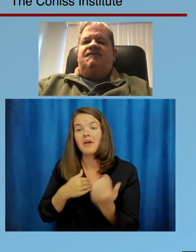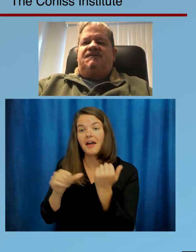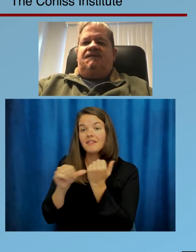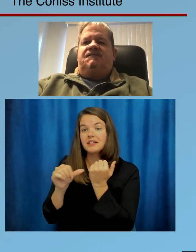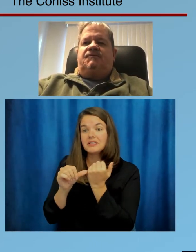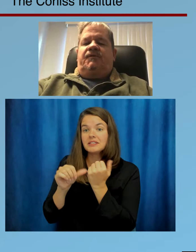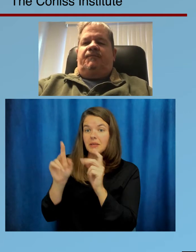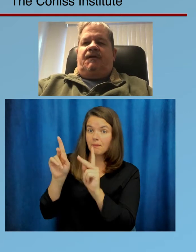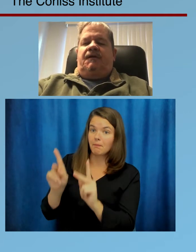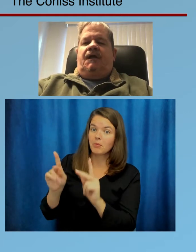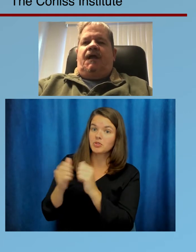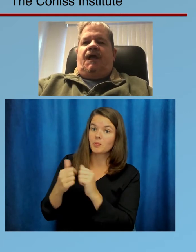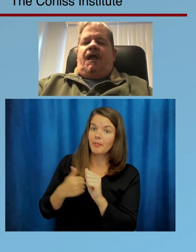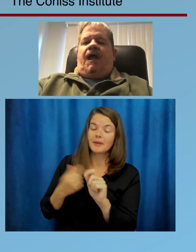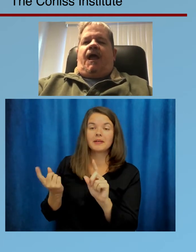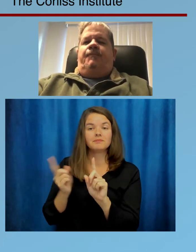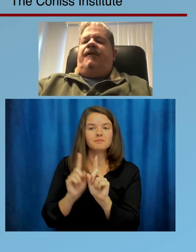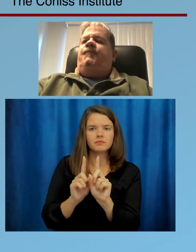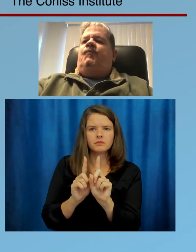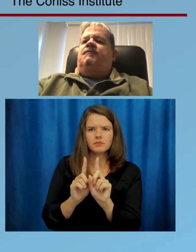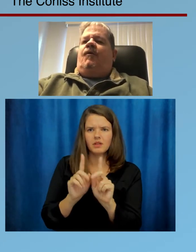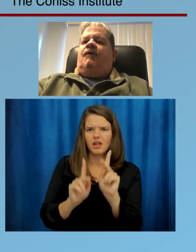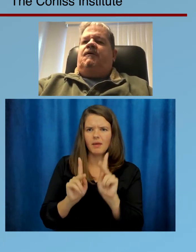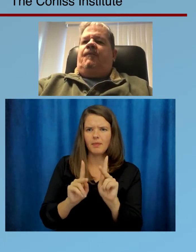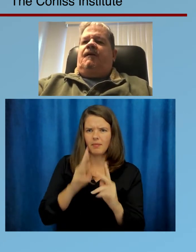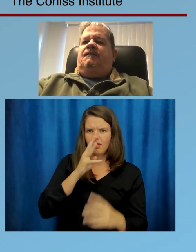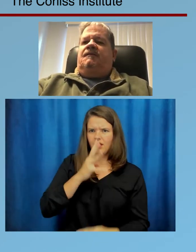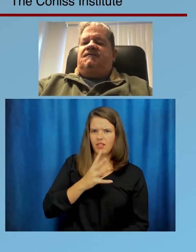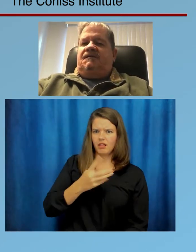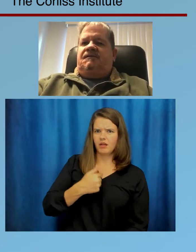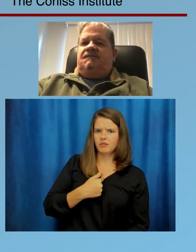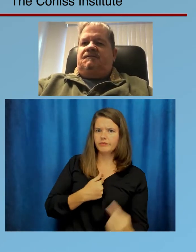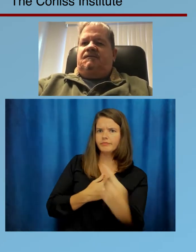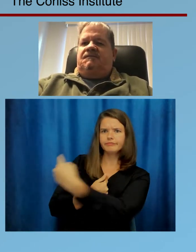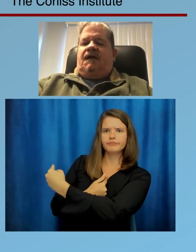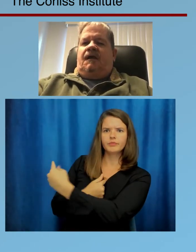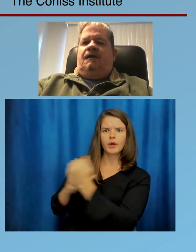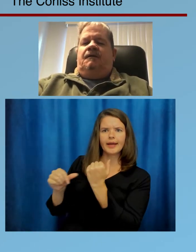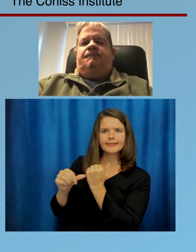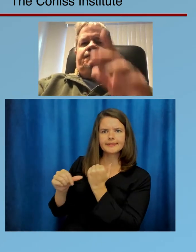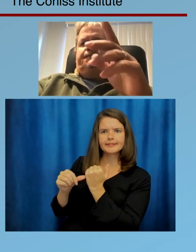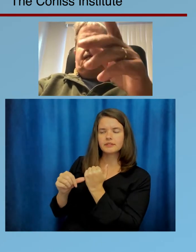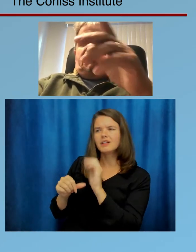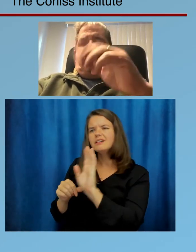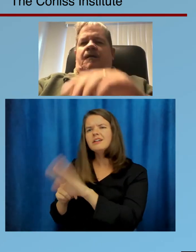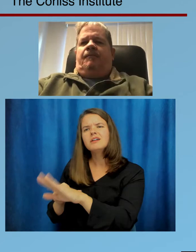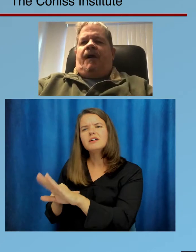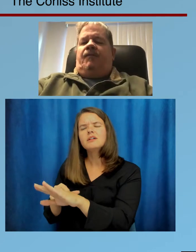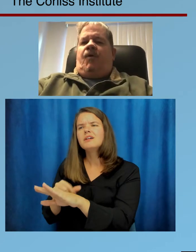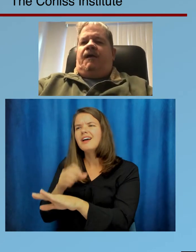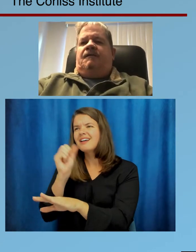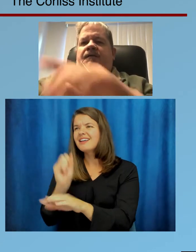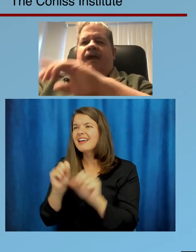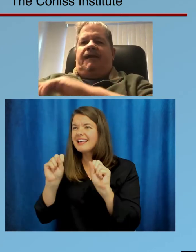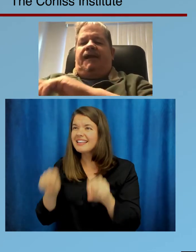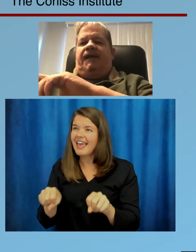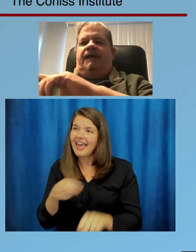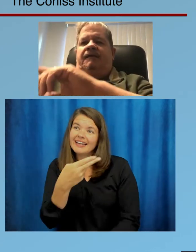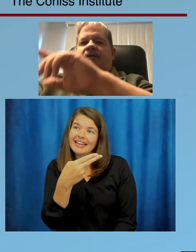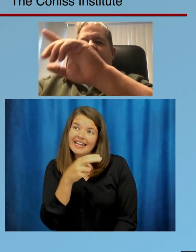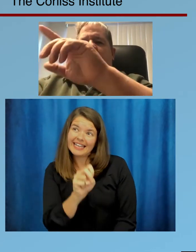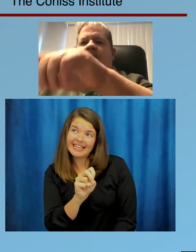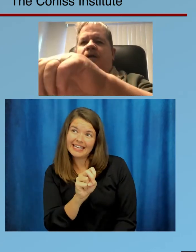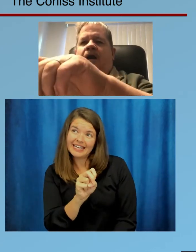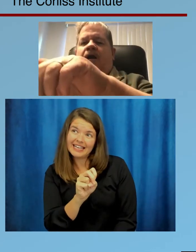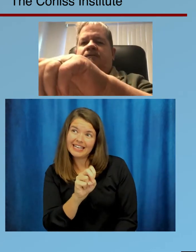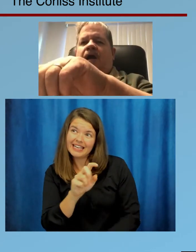have an assistant with me. And people will talk to my assistant and say, by the way, can